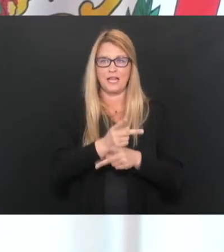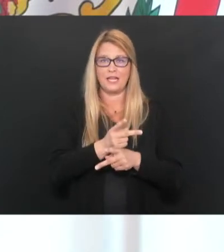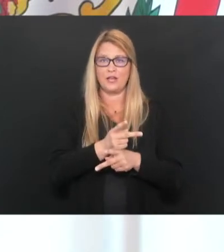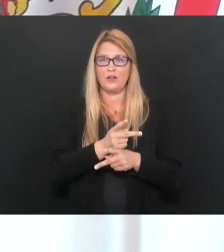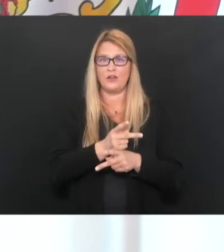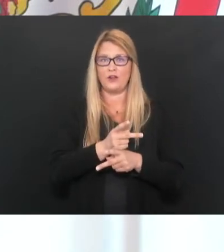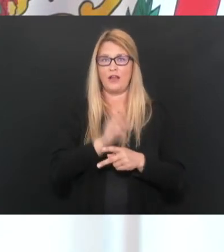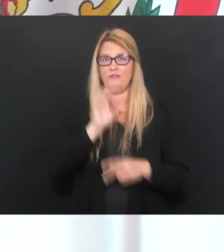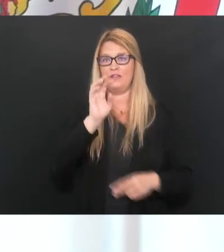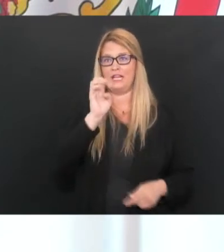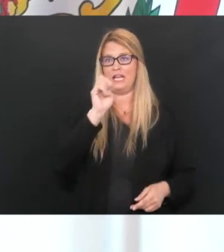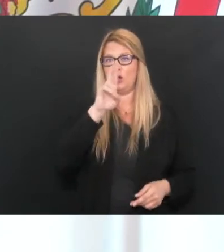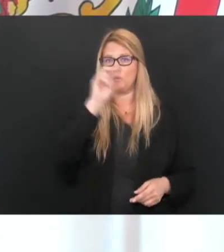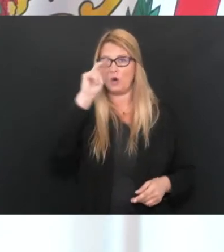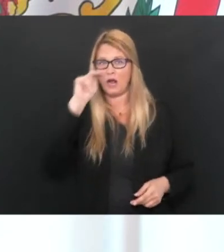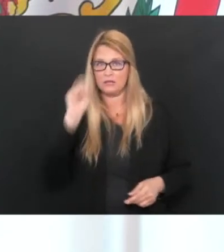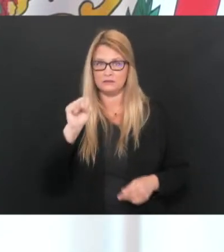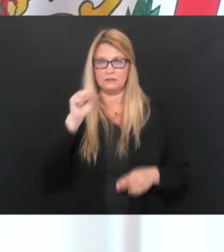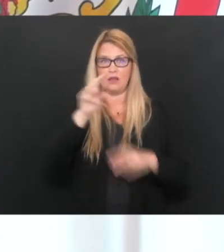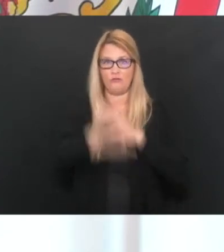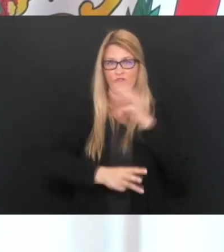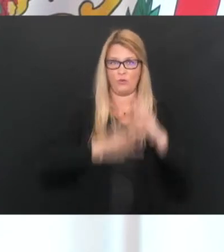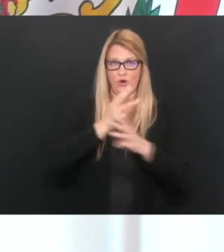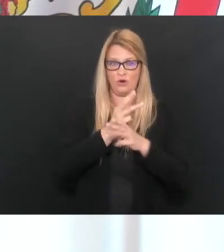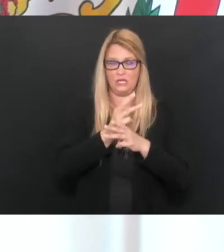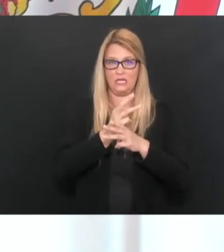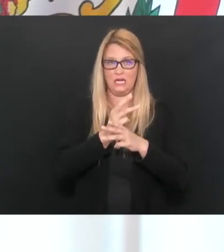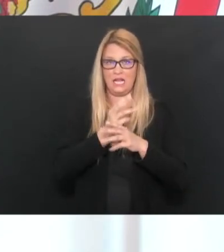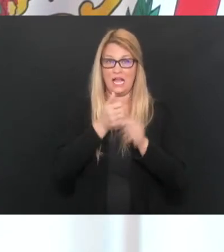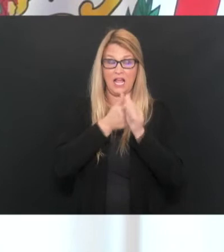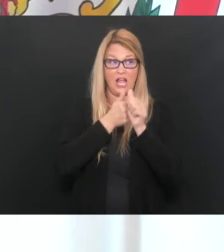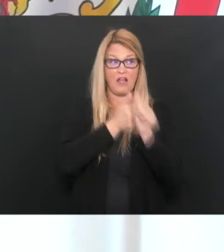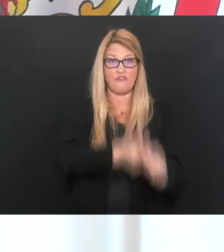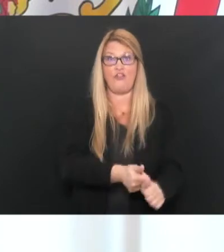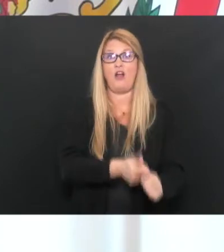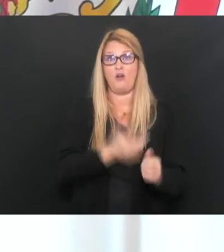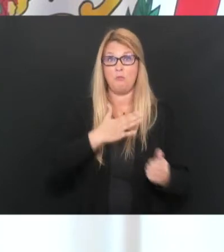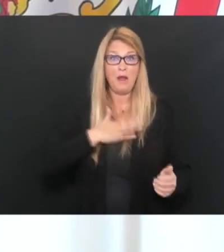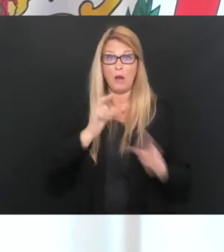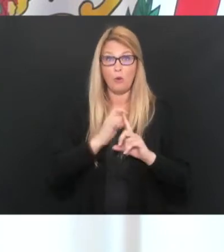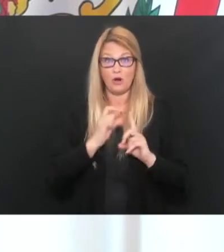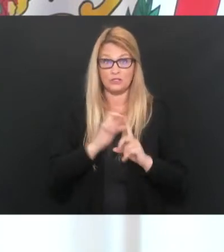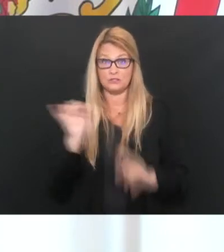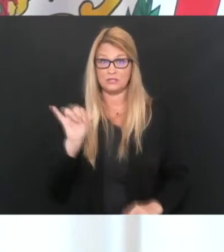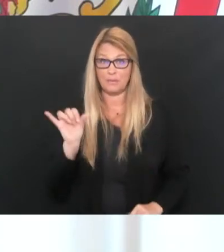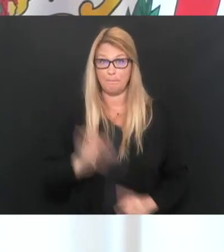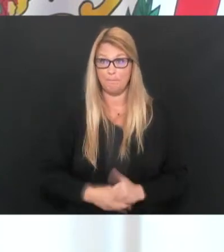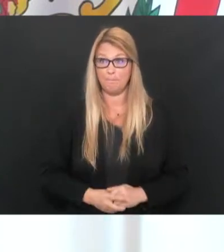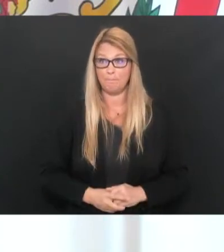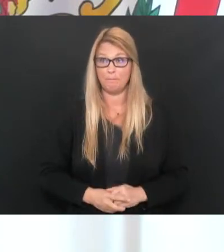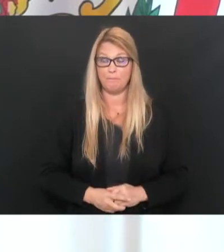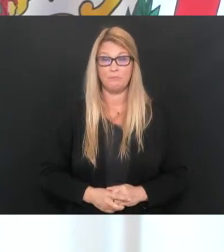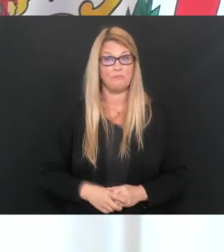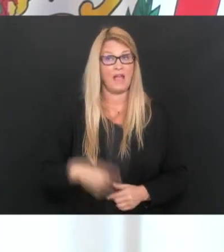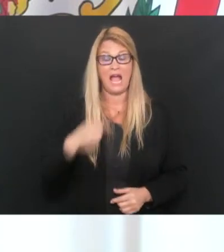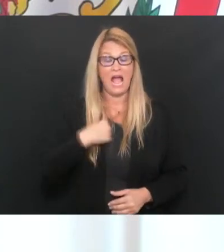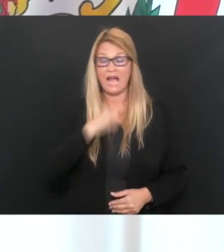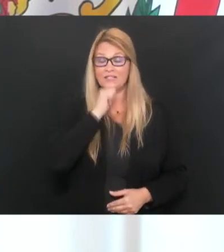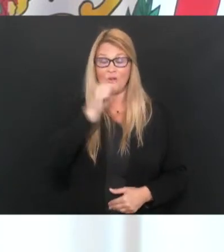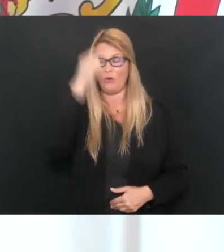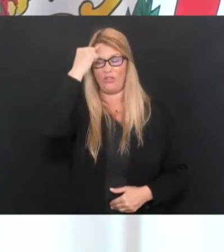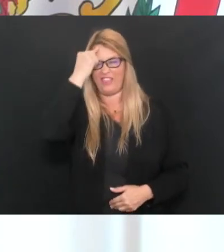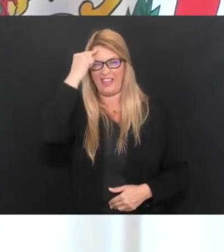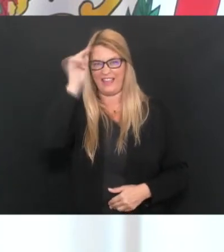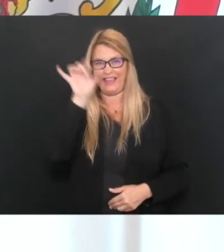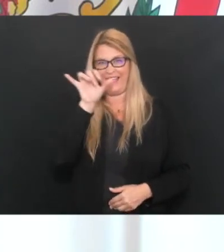world. You better absolutely just listen to even my words. I do not think this is going